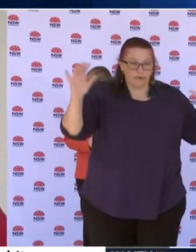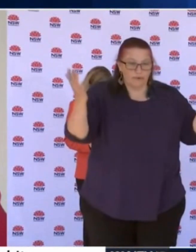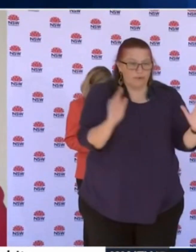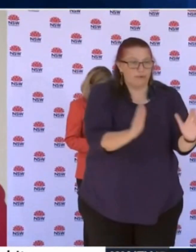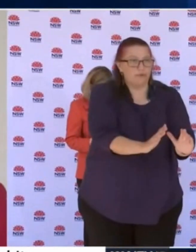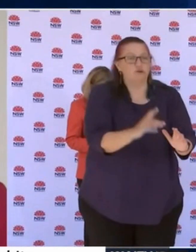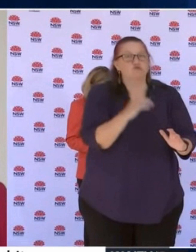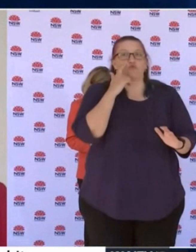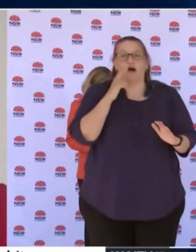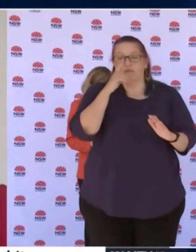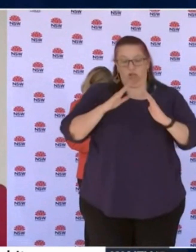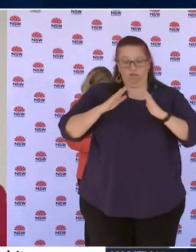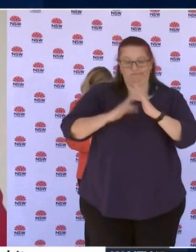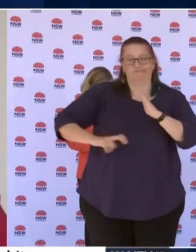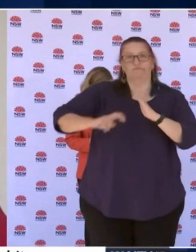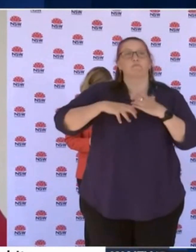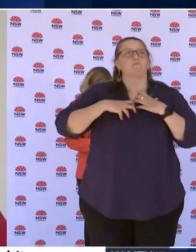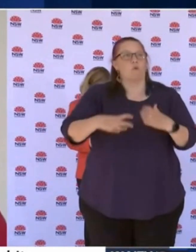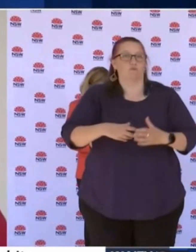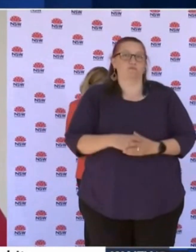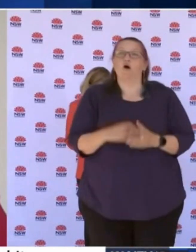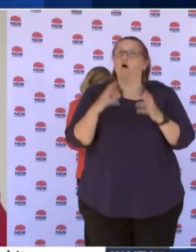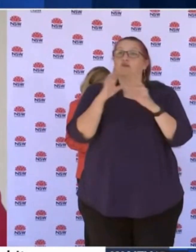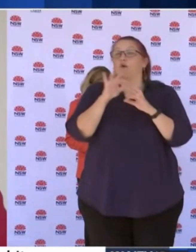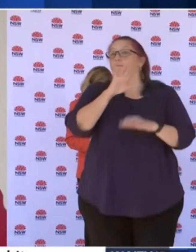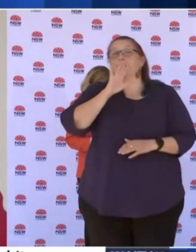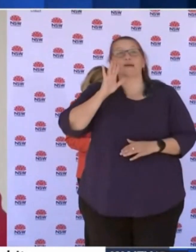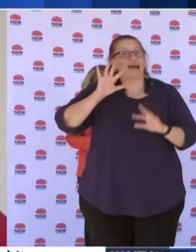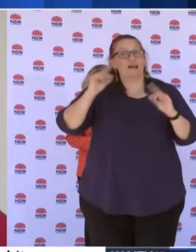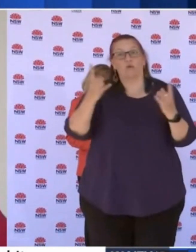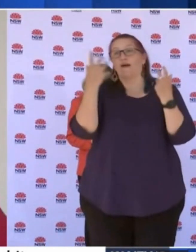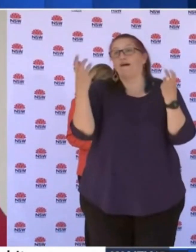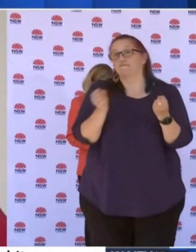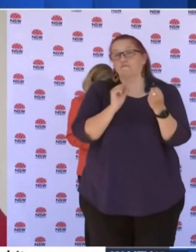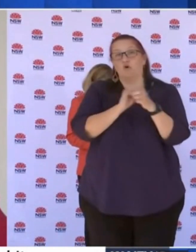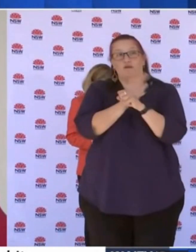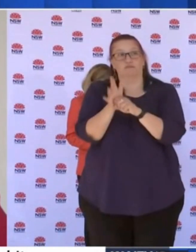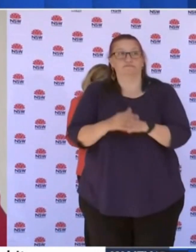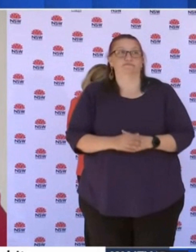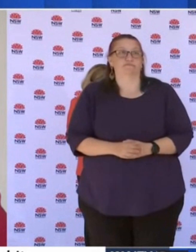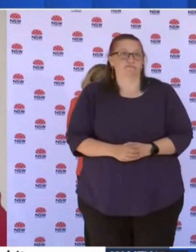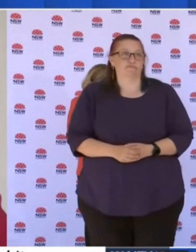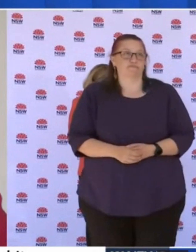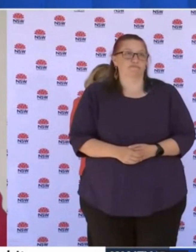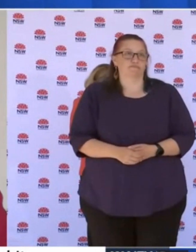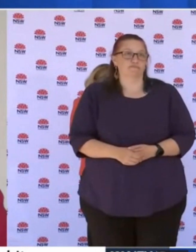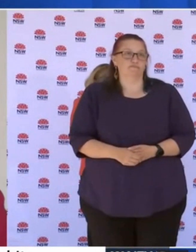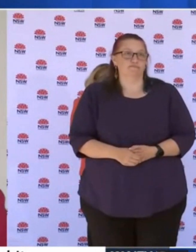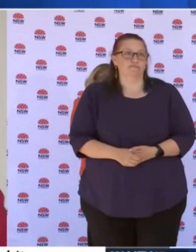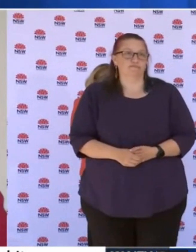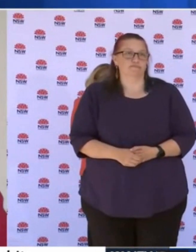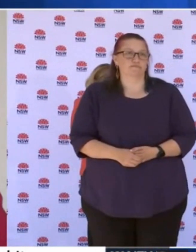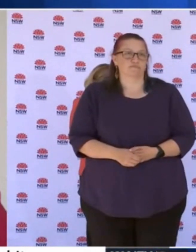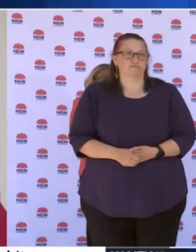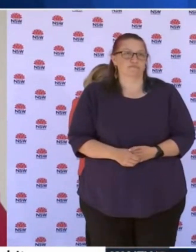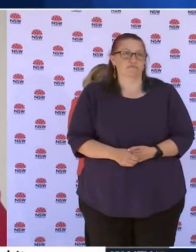transmission that we otherwise may have missed. So I'm always optimistic about the future because I have faith and confidence in the people of